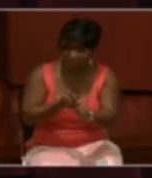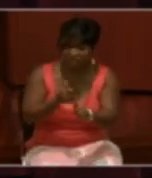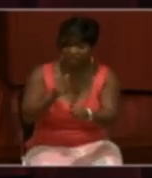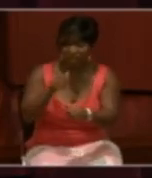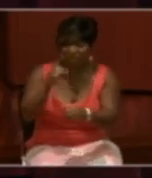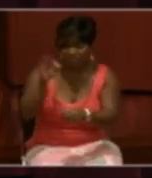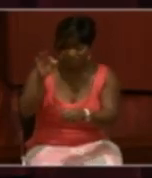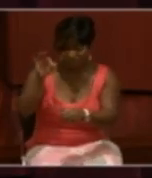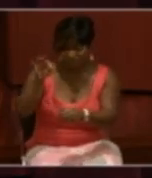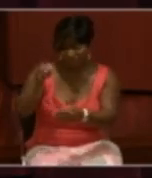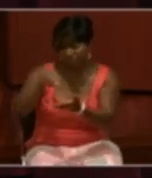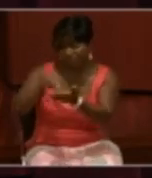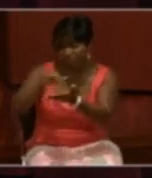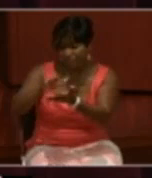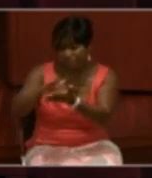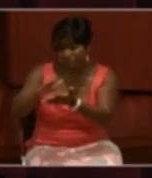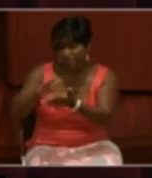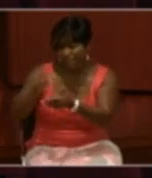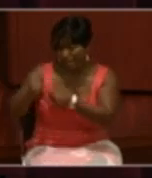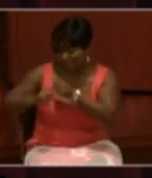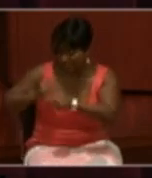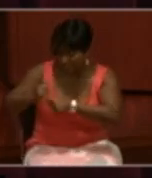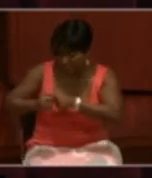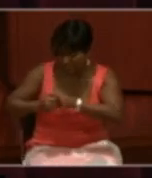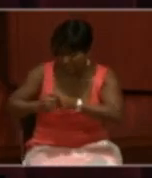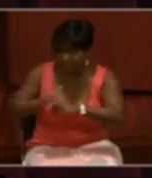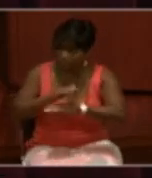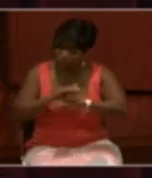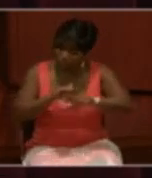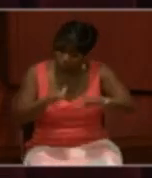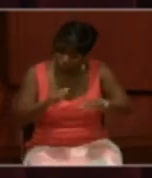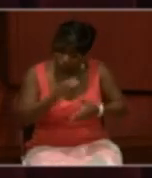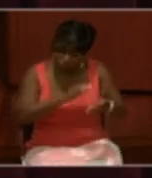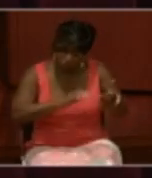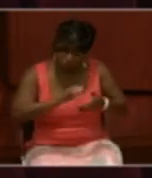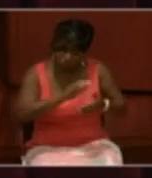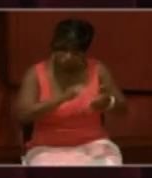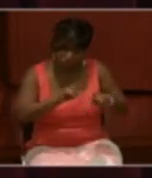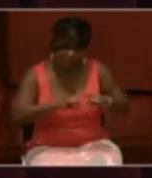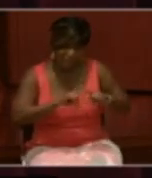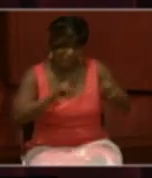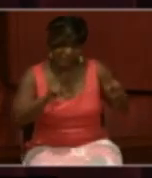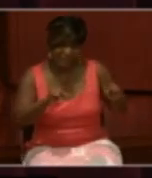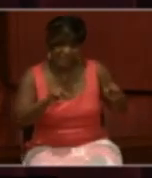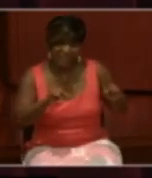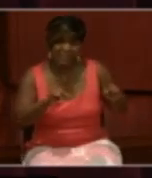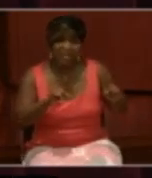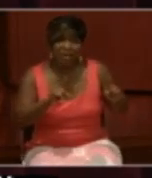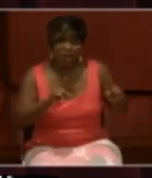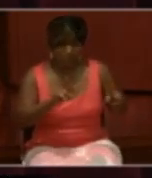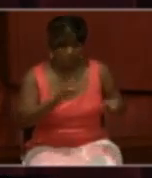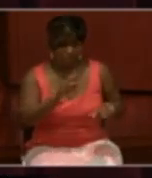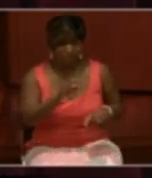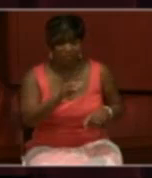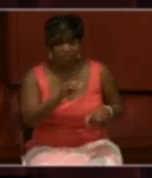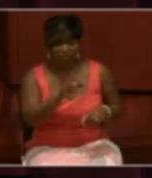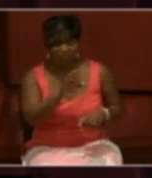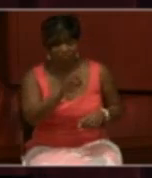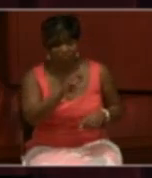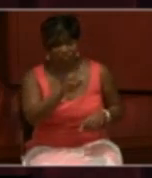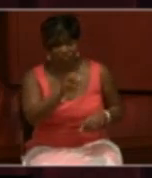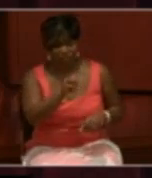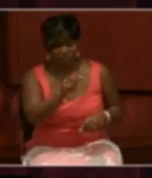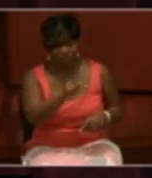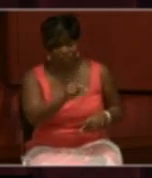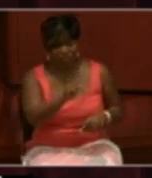do not confuse the Freedman's Bank with another institution during that period, which was known as the Freedmen's Bureau. Oftentimes, we